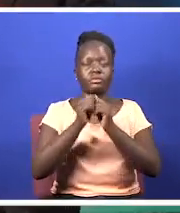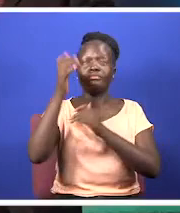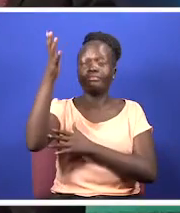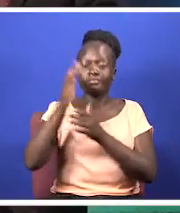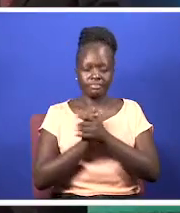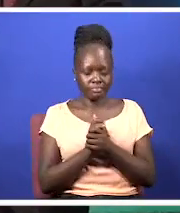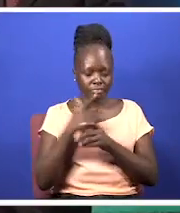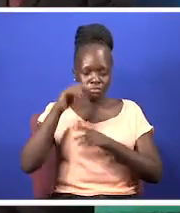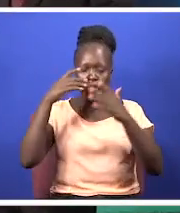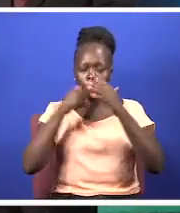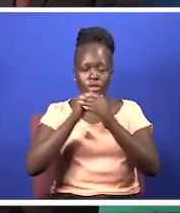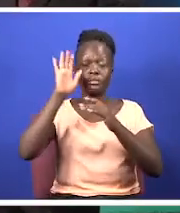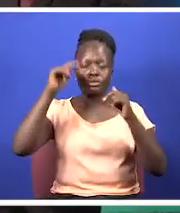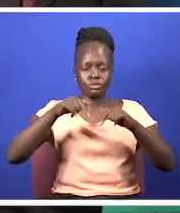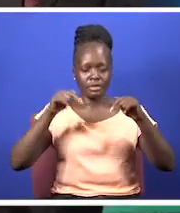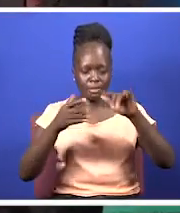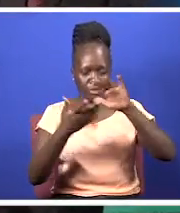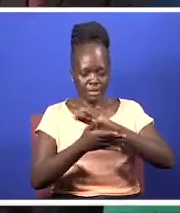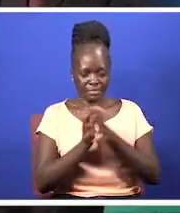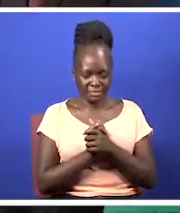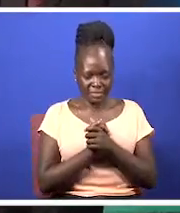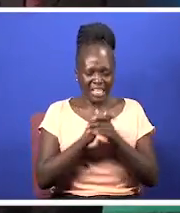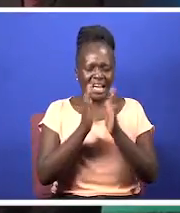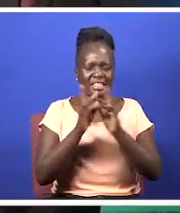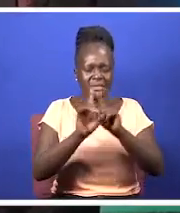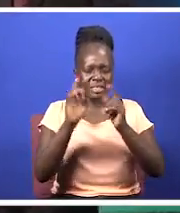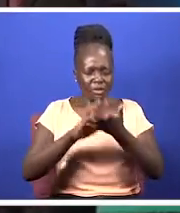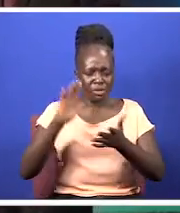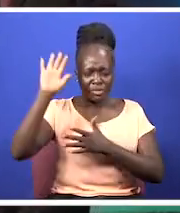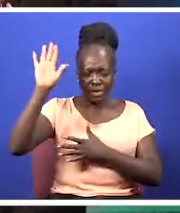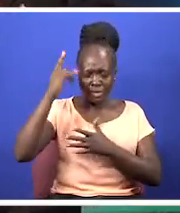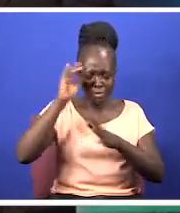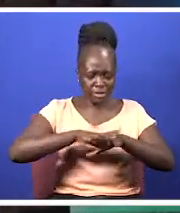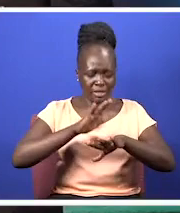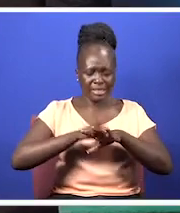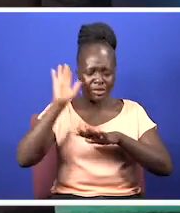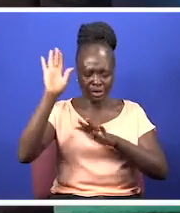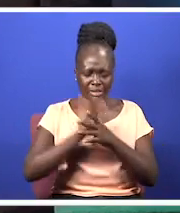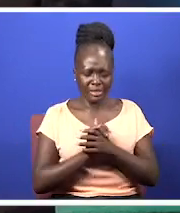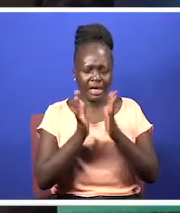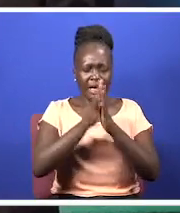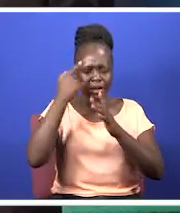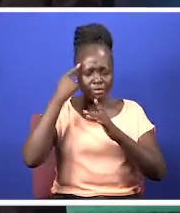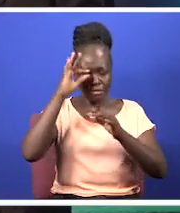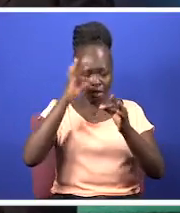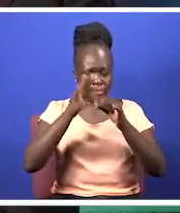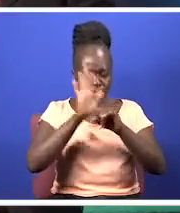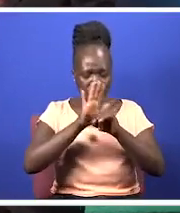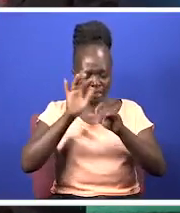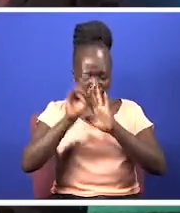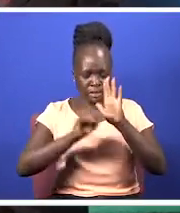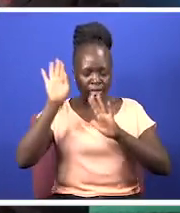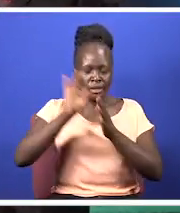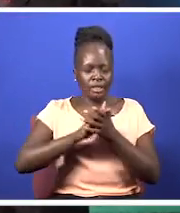you. You, we worship you this morning. Hallelujah. We glorify you for your goodness and for your faithfulness,